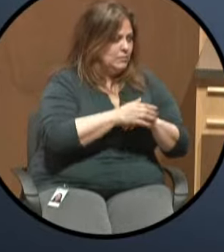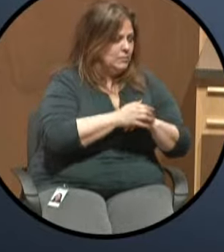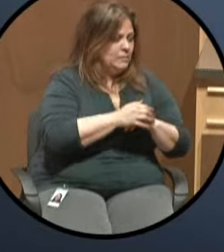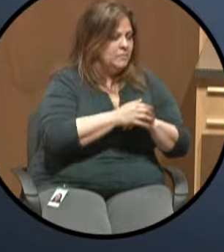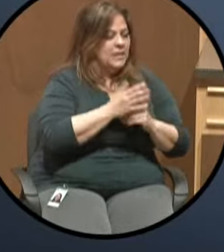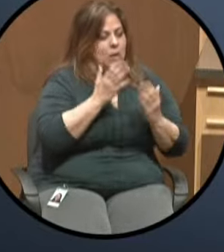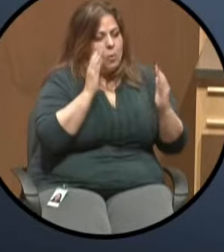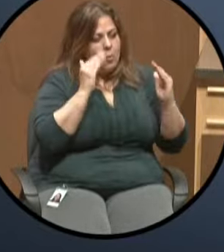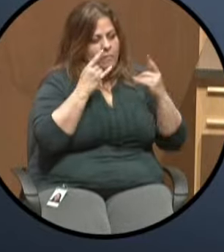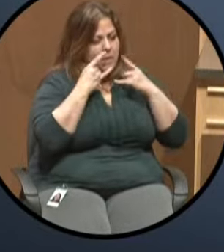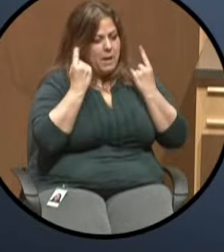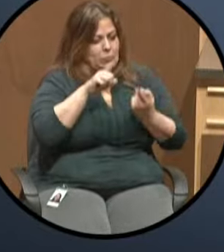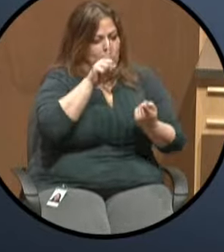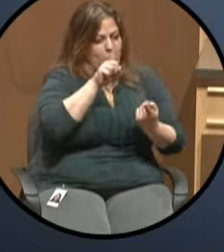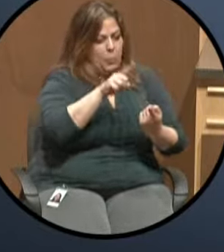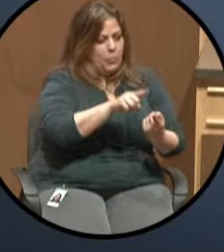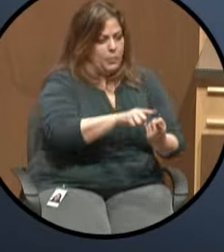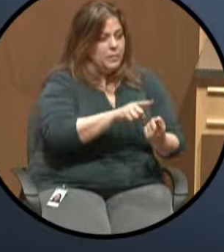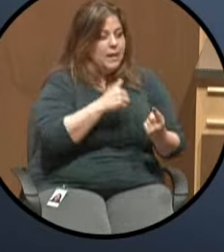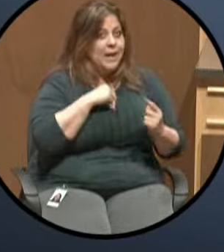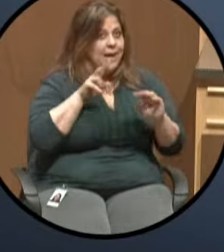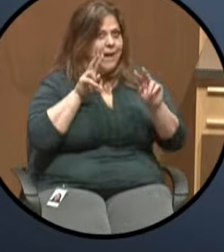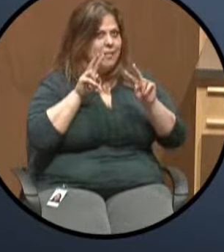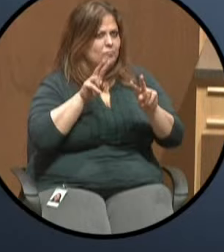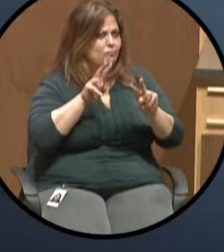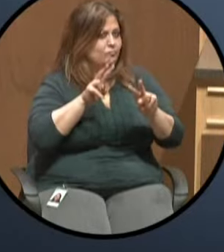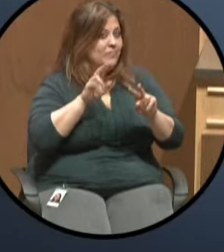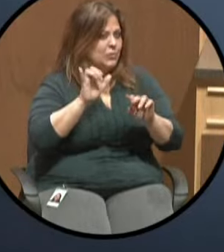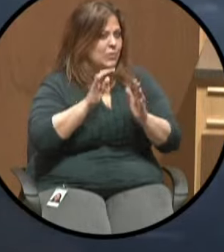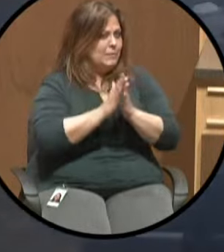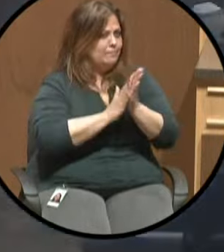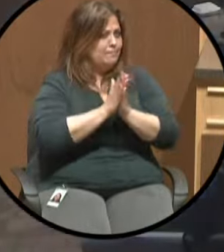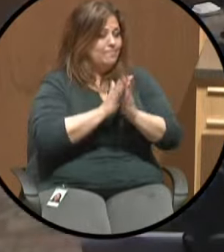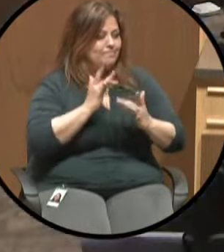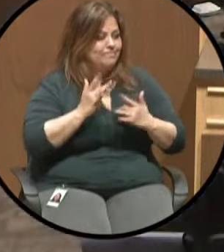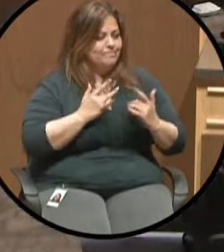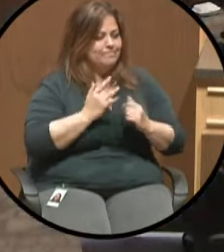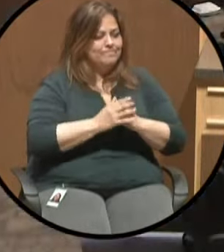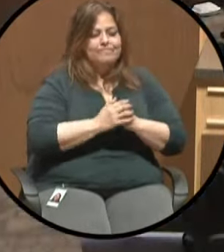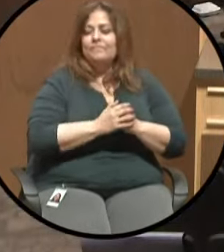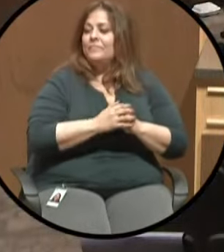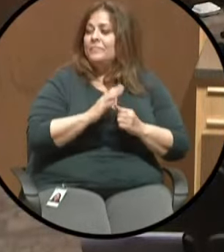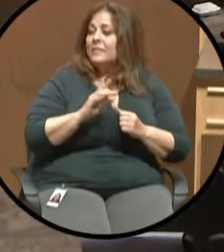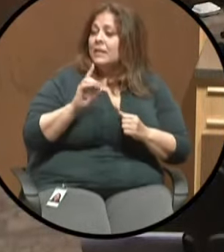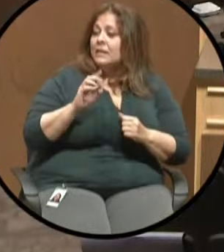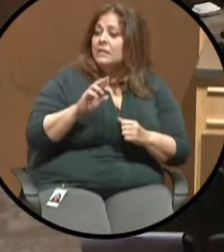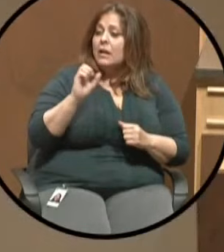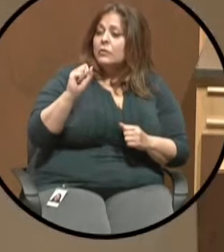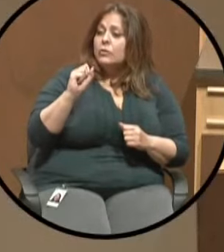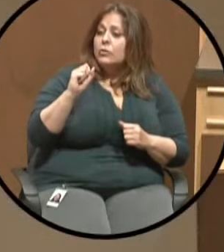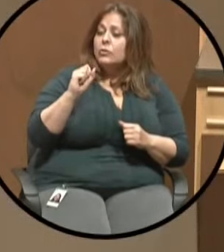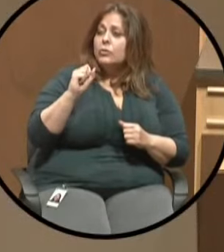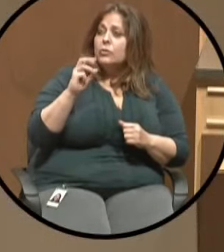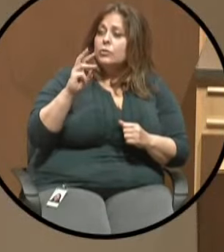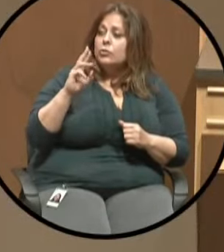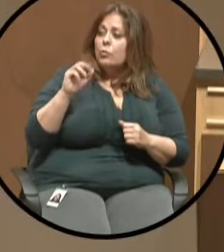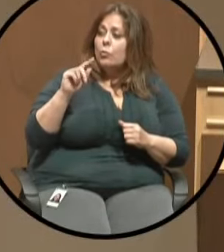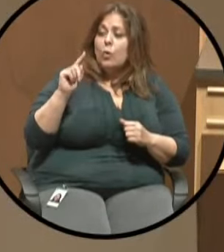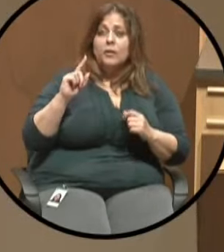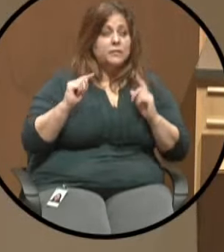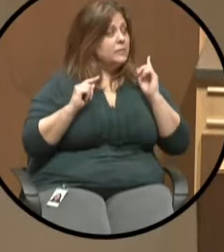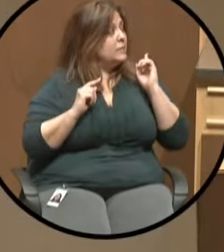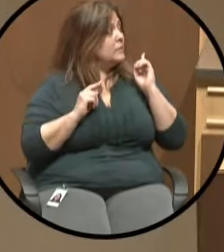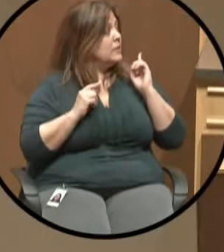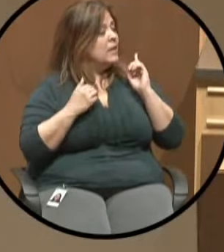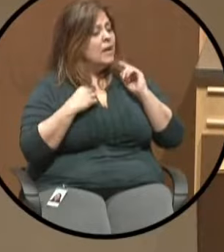decreased for all of us. I look forward to it. Thank you, Dr. Muszynski. Dr. Swartz, talk to us about this